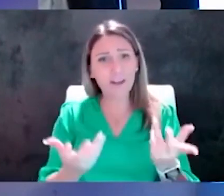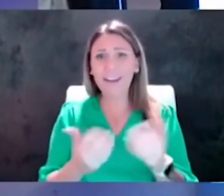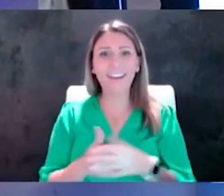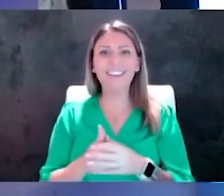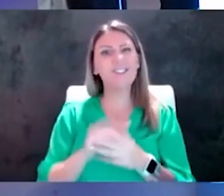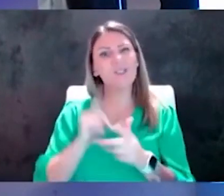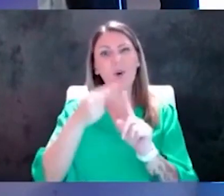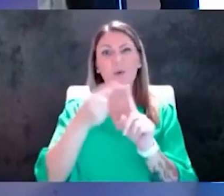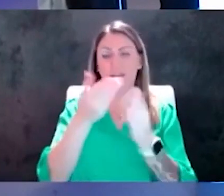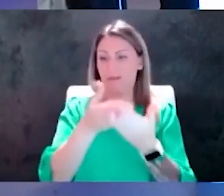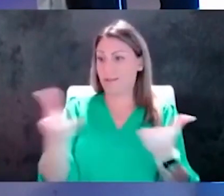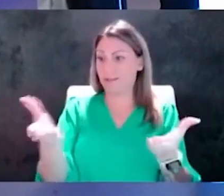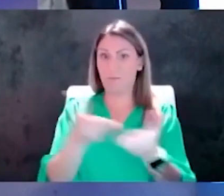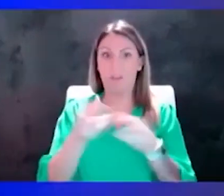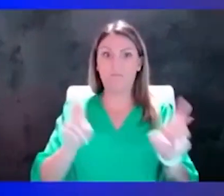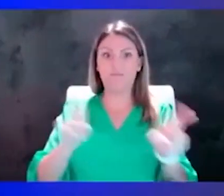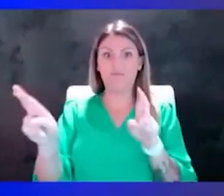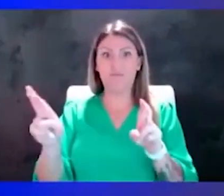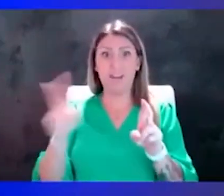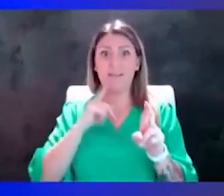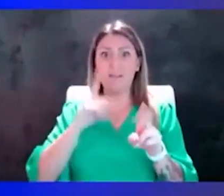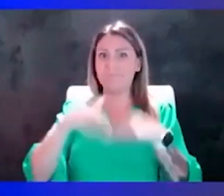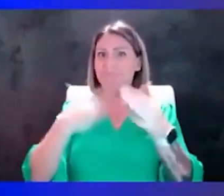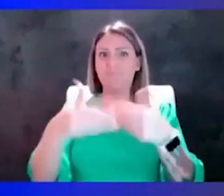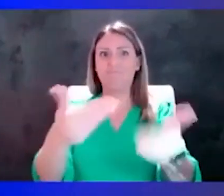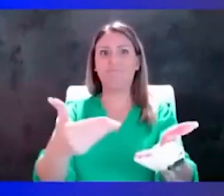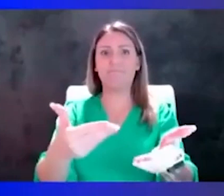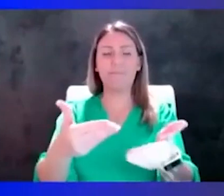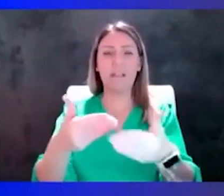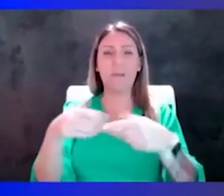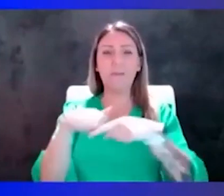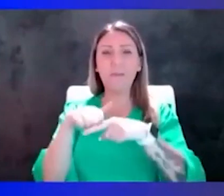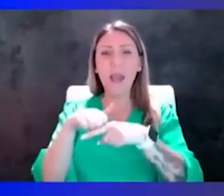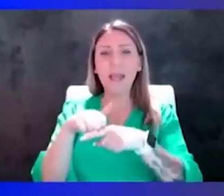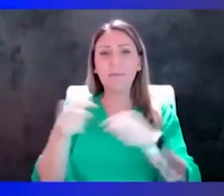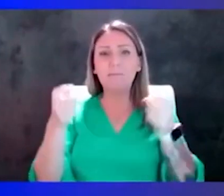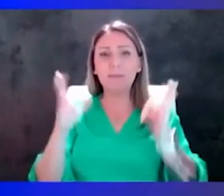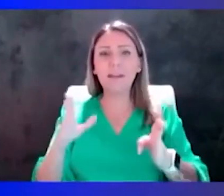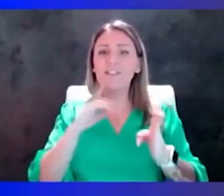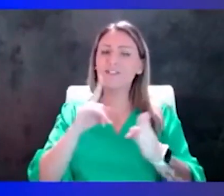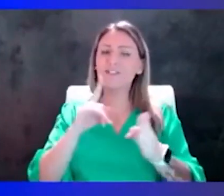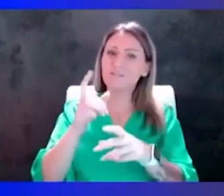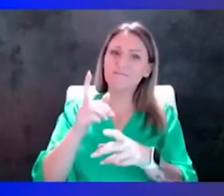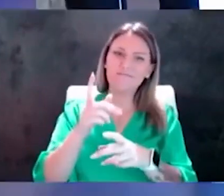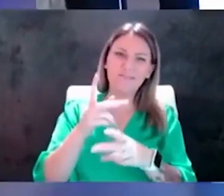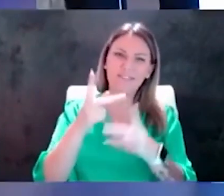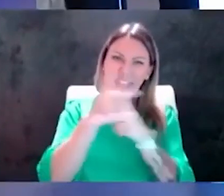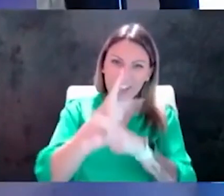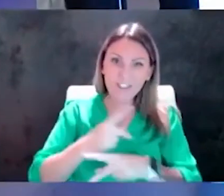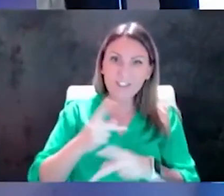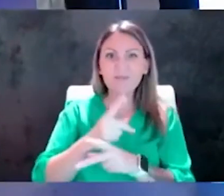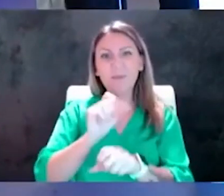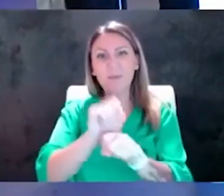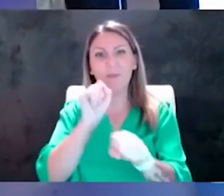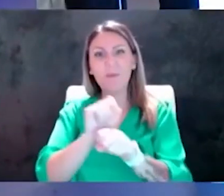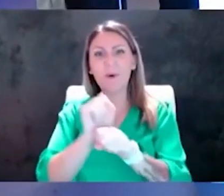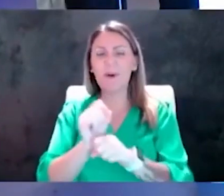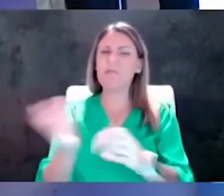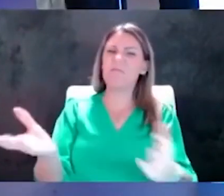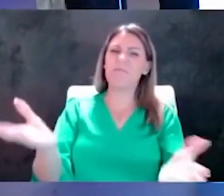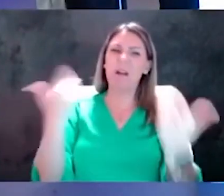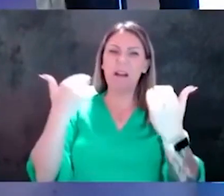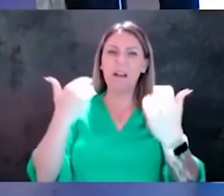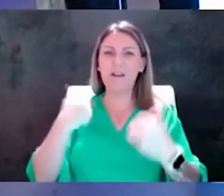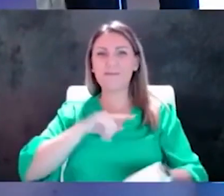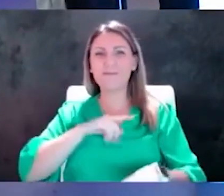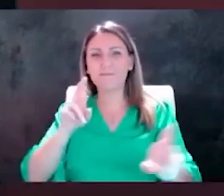out, we started rolling out. Our practice managers are really good about working through the workflows. So. Yeah, my answer is bring it on. We've been ready to do 5 to 12-year-olds